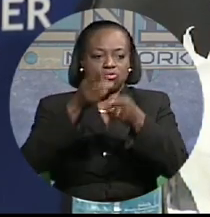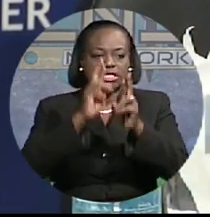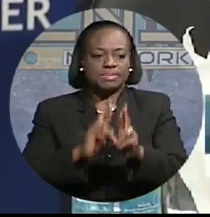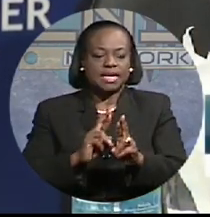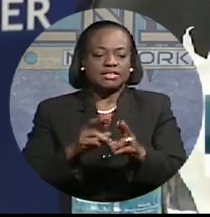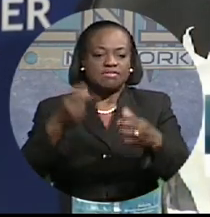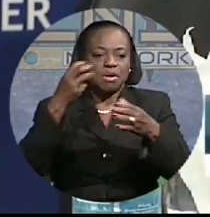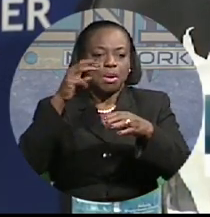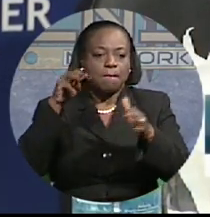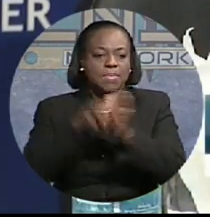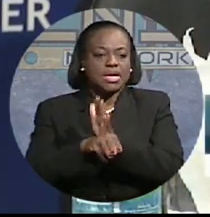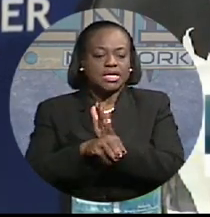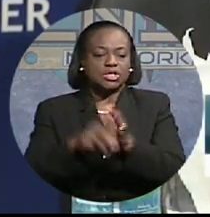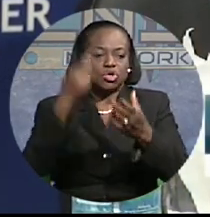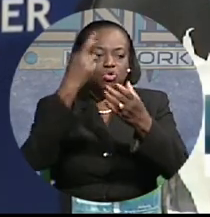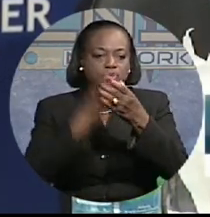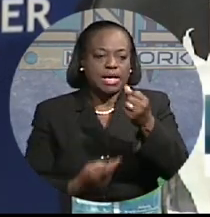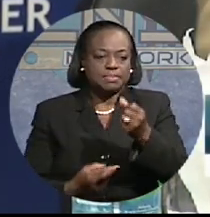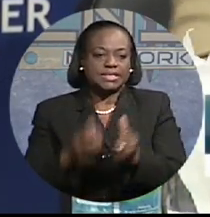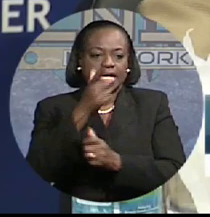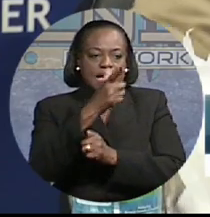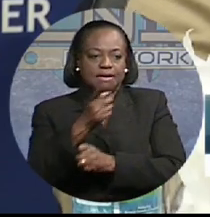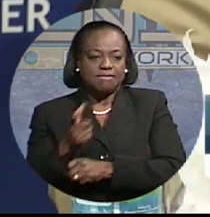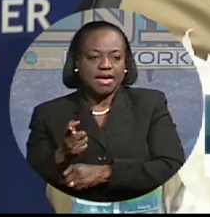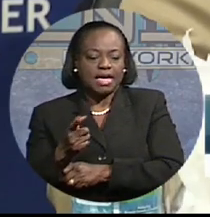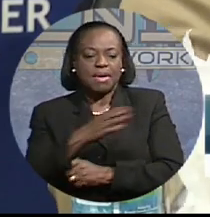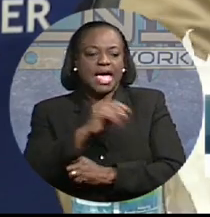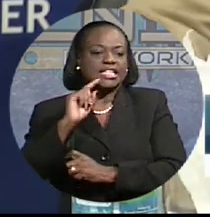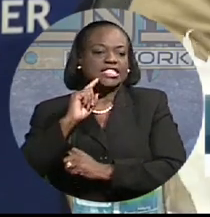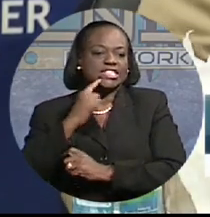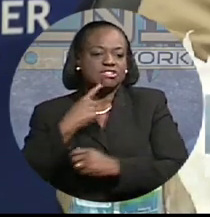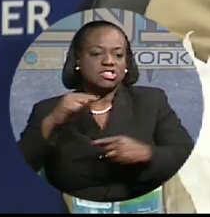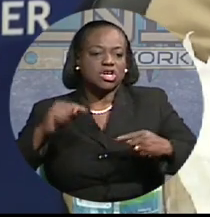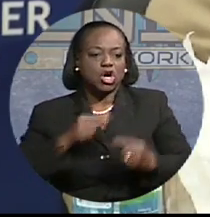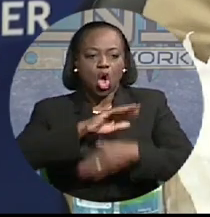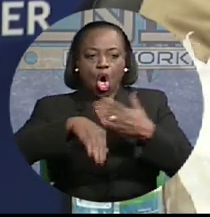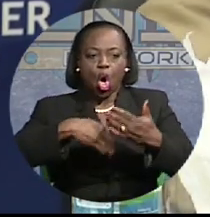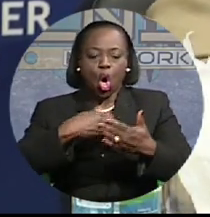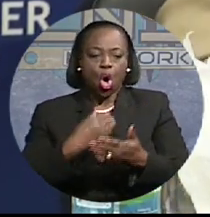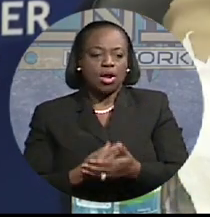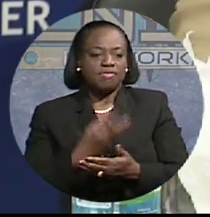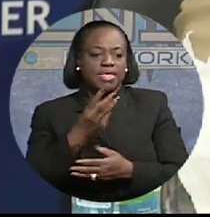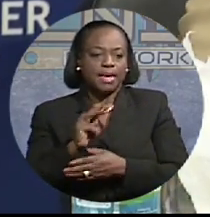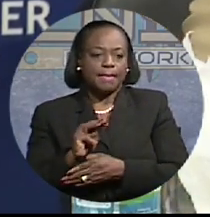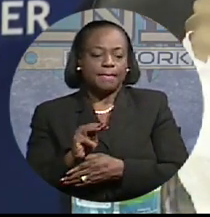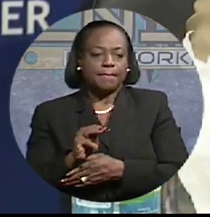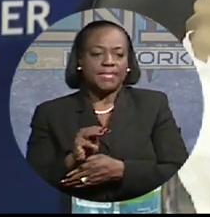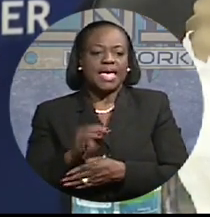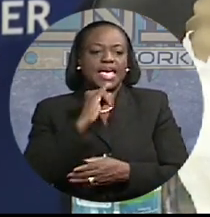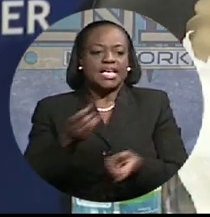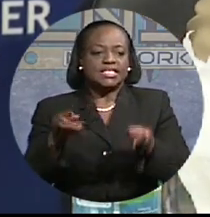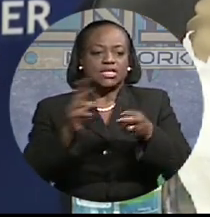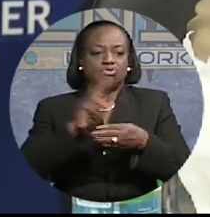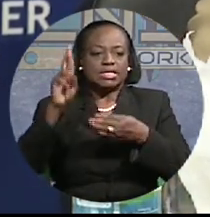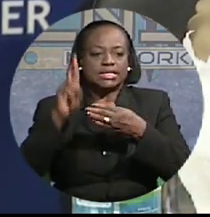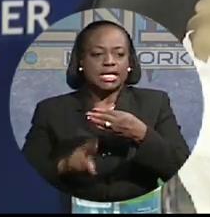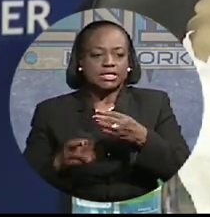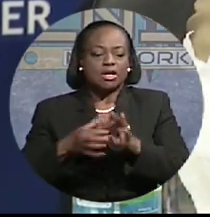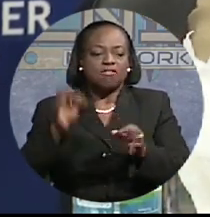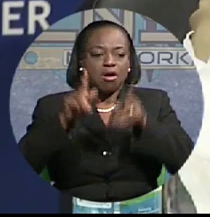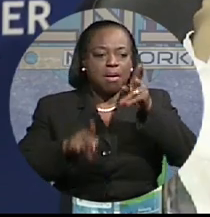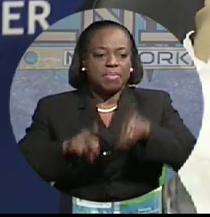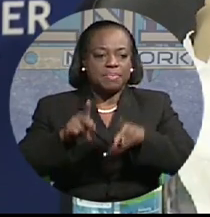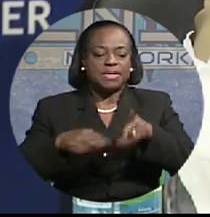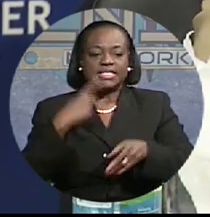and rapes and firearm cases and serious harm, all of these cases, is a result of people